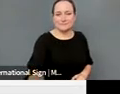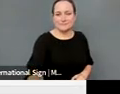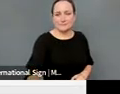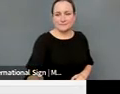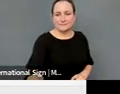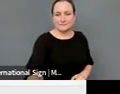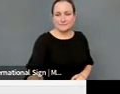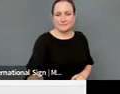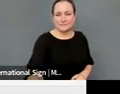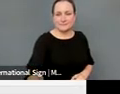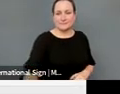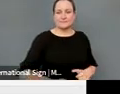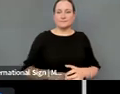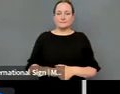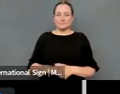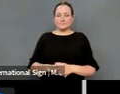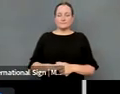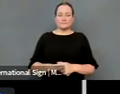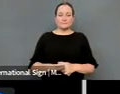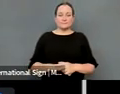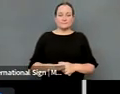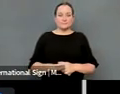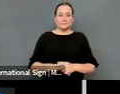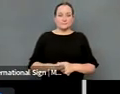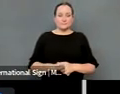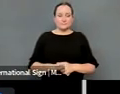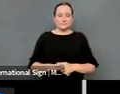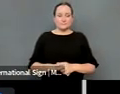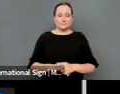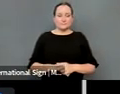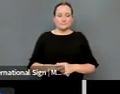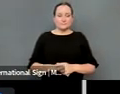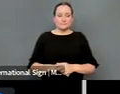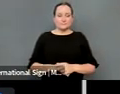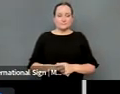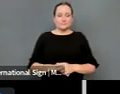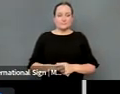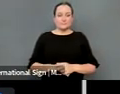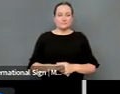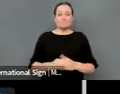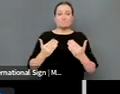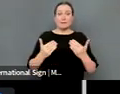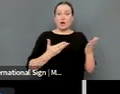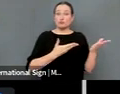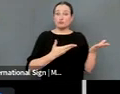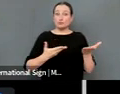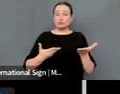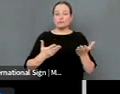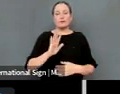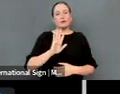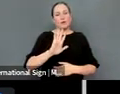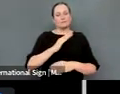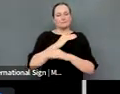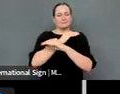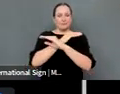Muya, you may come through, share your presentation, and let us know what is happening in Zambia. Over to